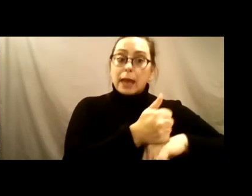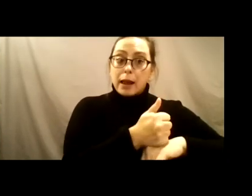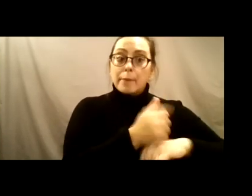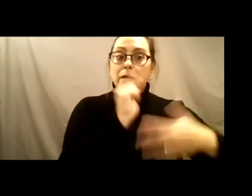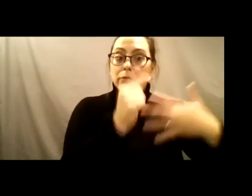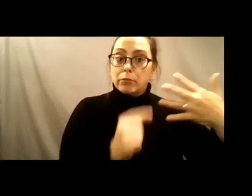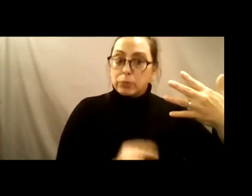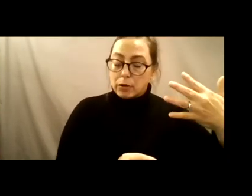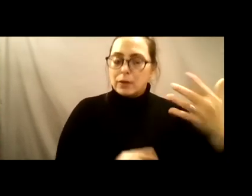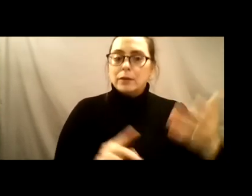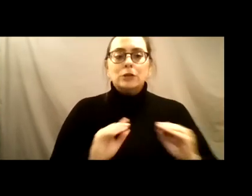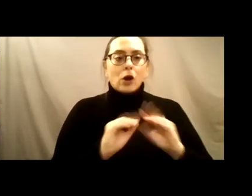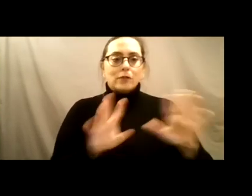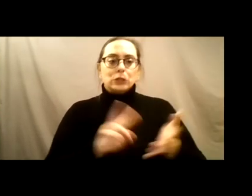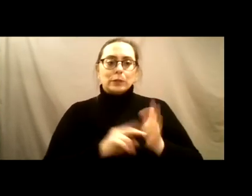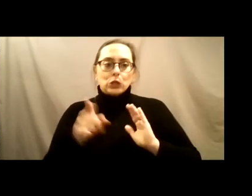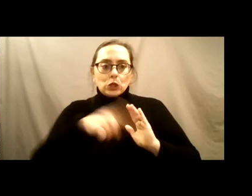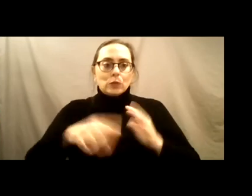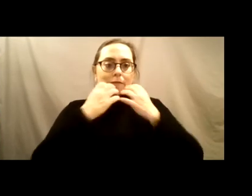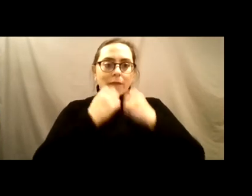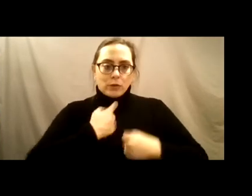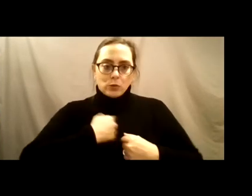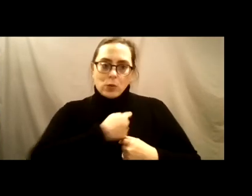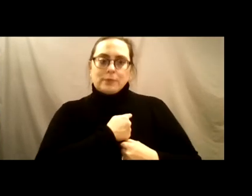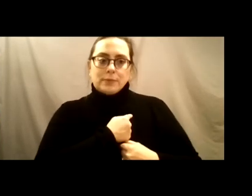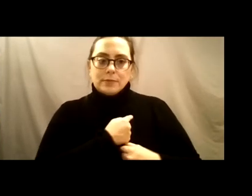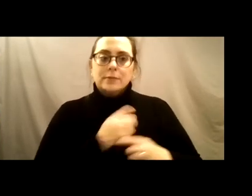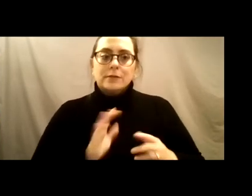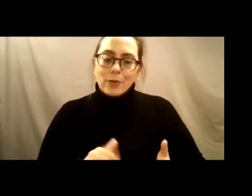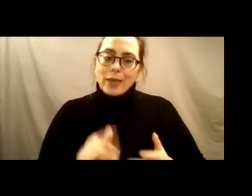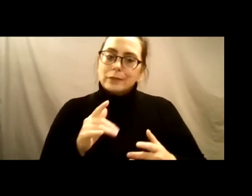doing to care for COVID in this space.